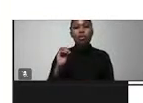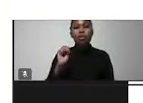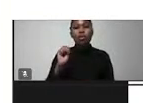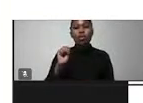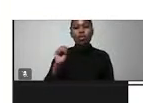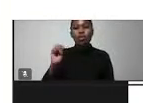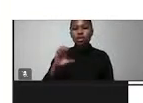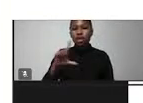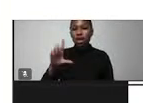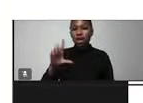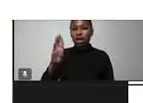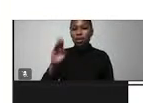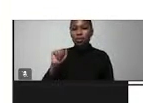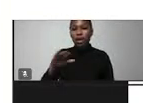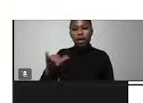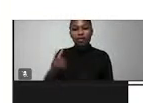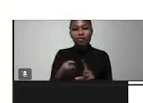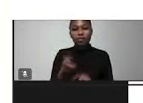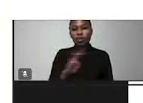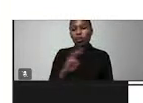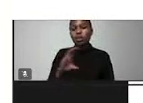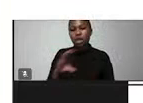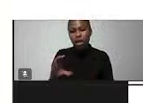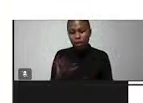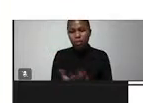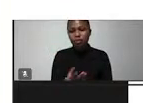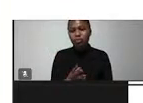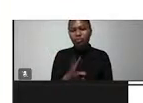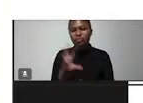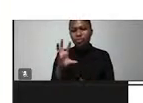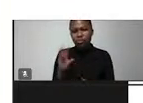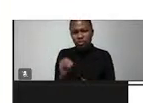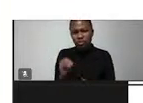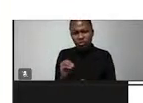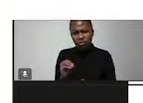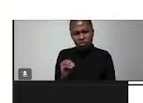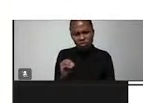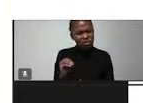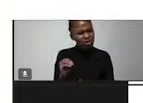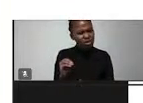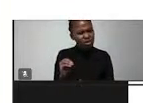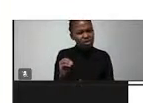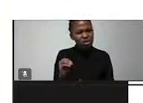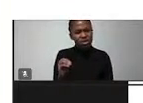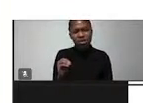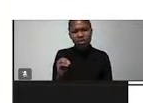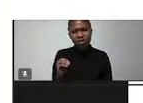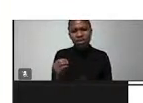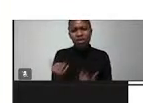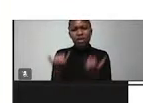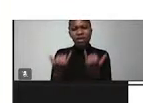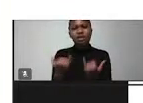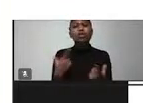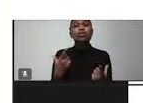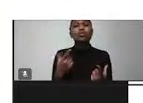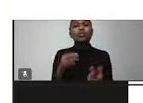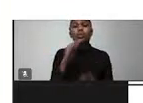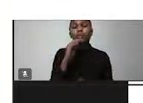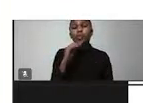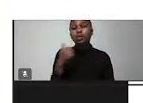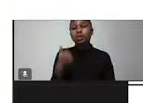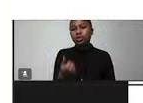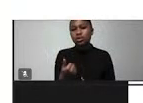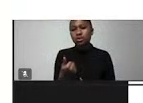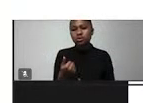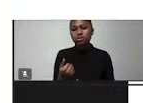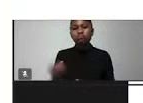in the Western Cape that's well established. So Astron, they've just gotten their refinery up and running recently, which is a good